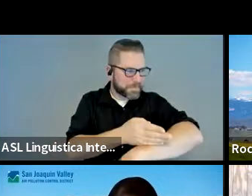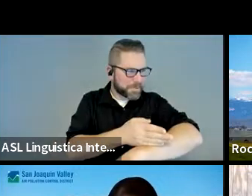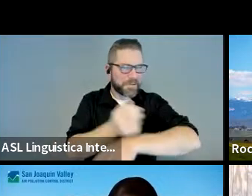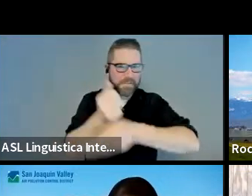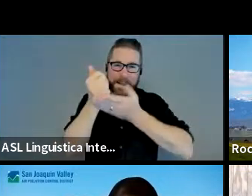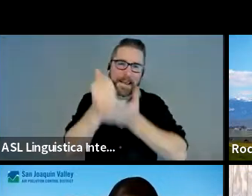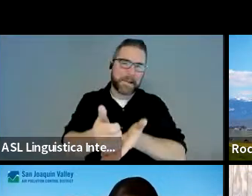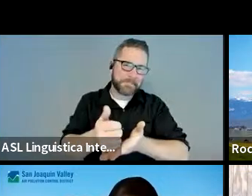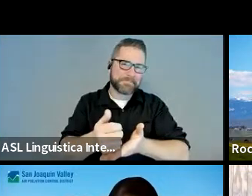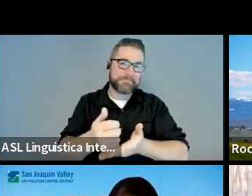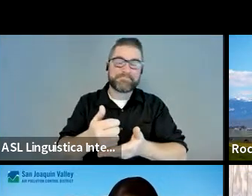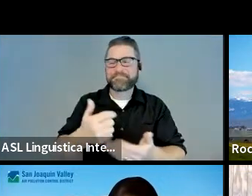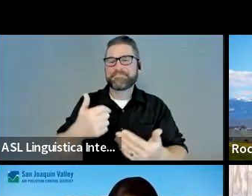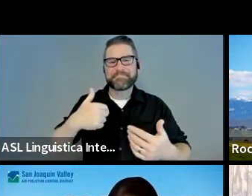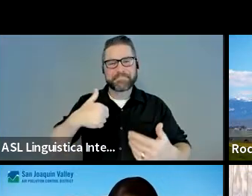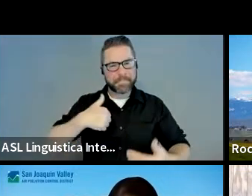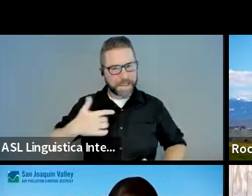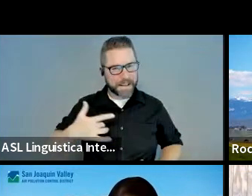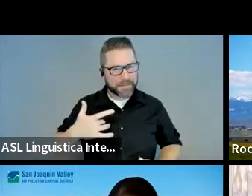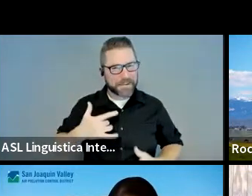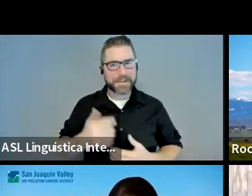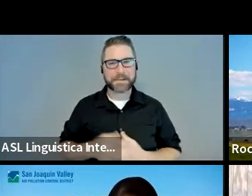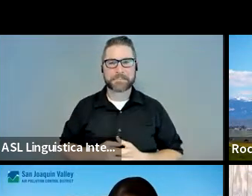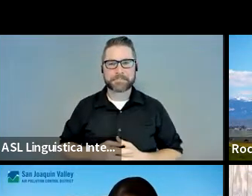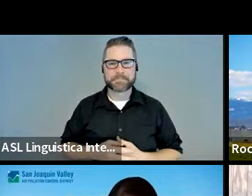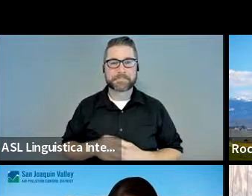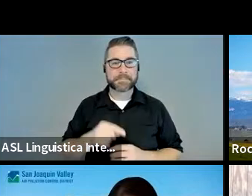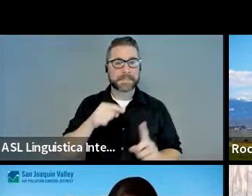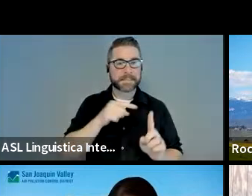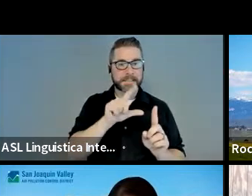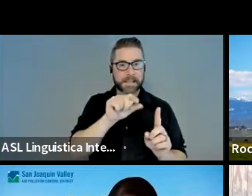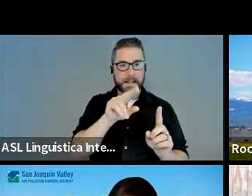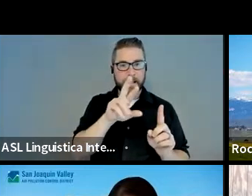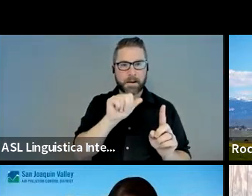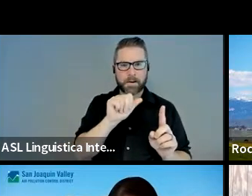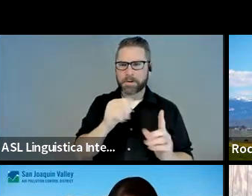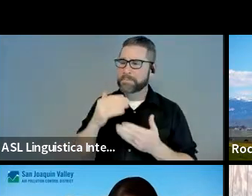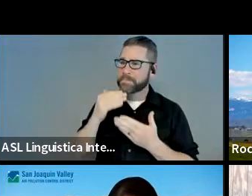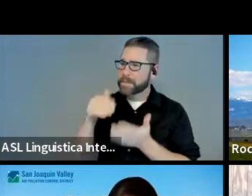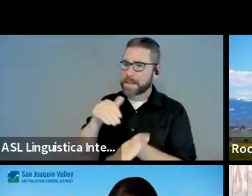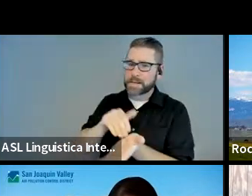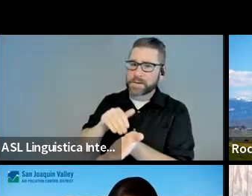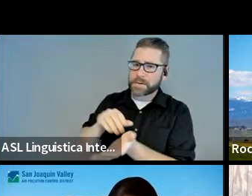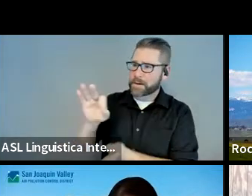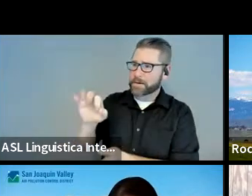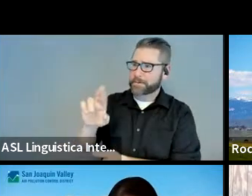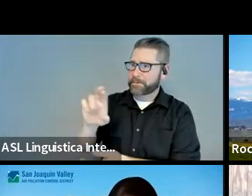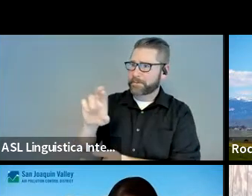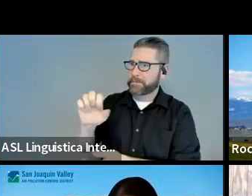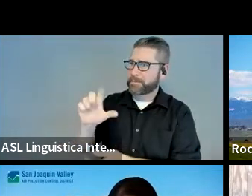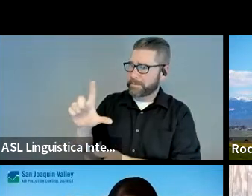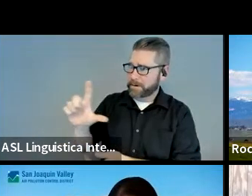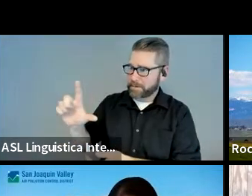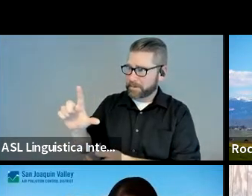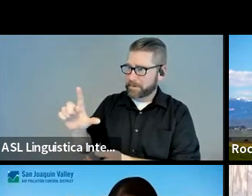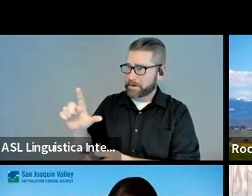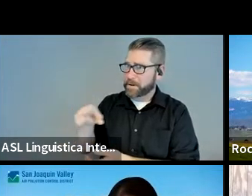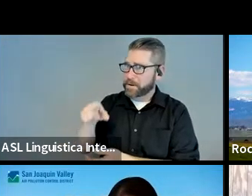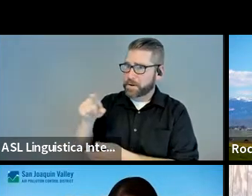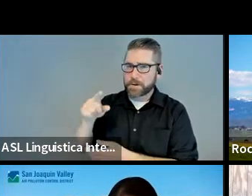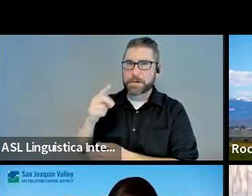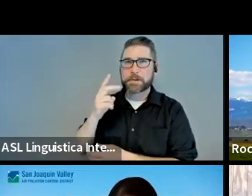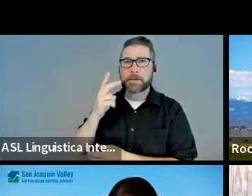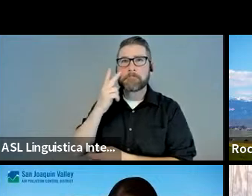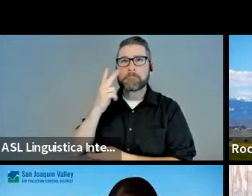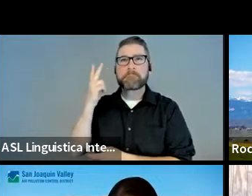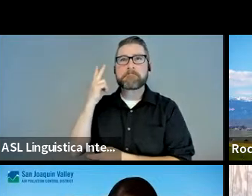All right, thank you, Dr. Farrell, for sharing your reflections. And I'm glad to hear that it was a great moment for you to be